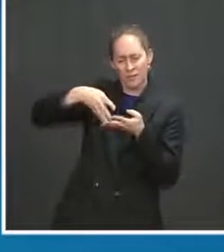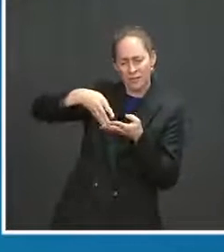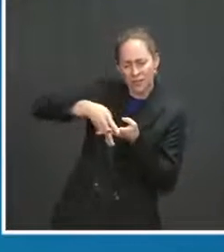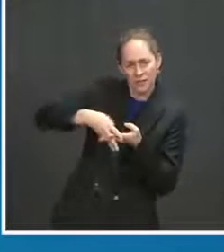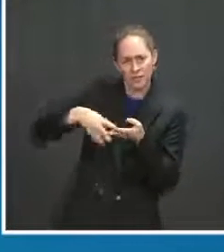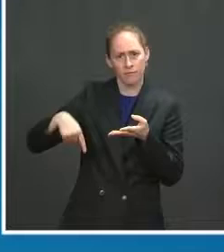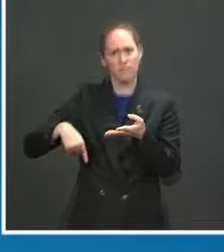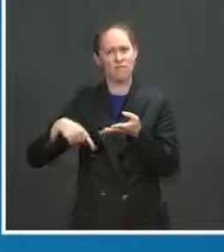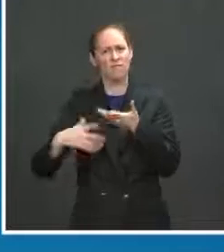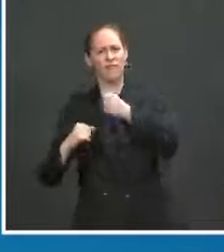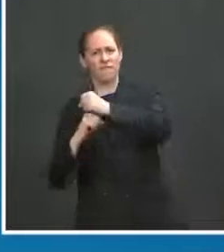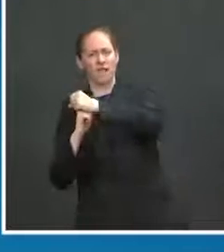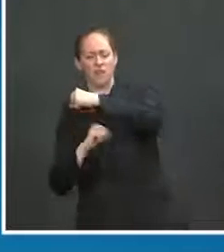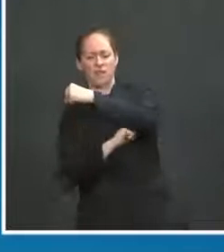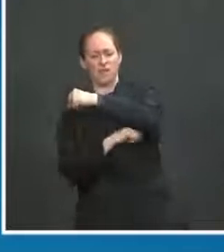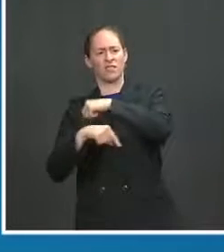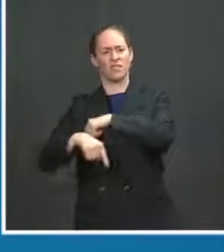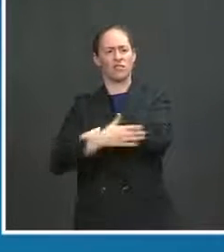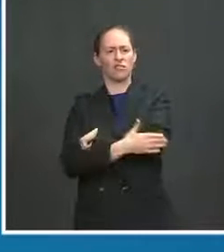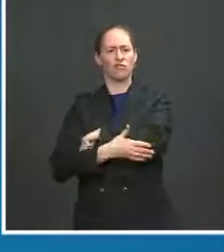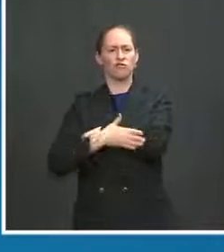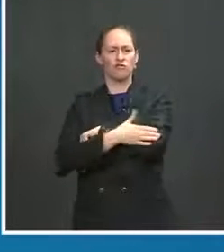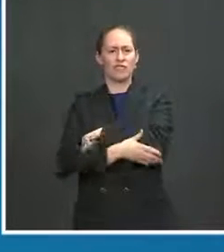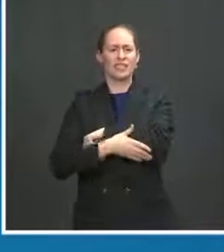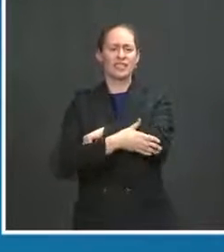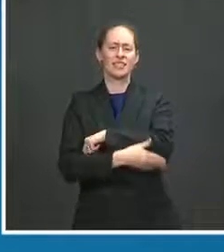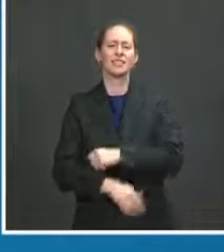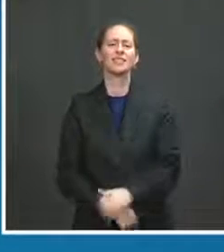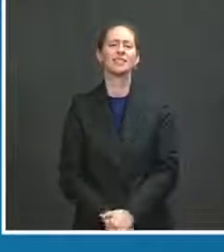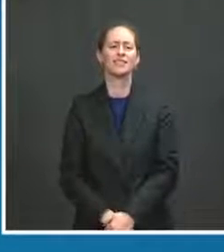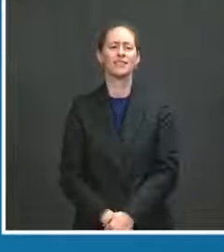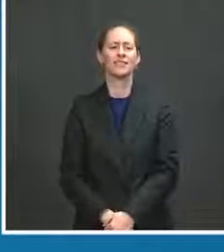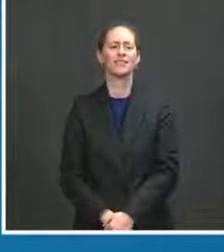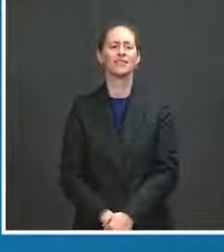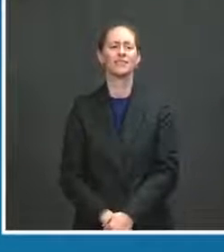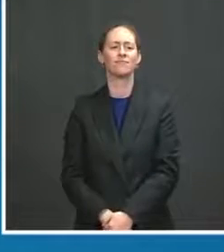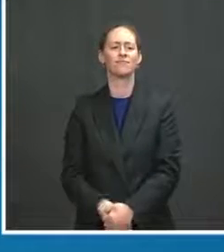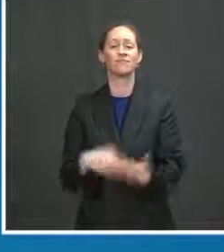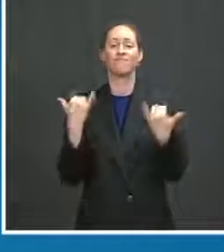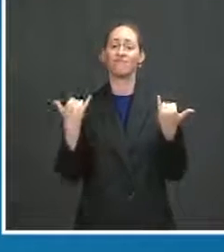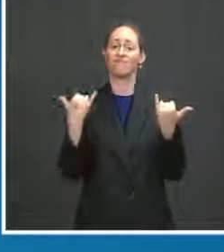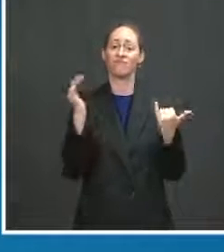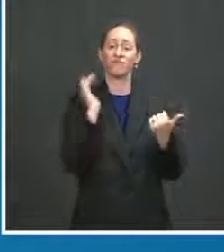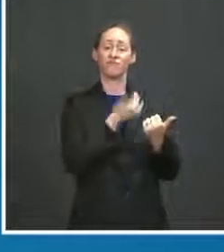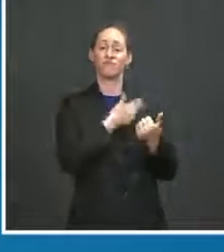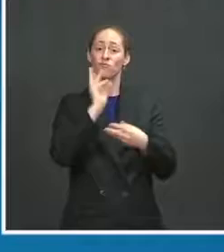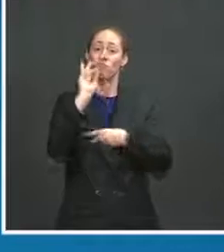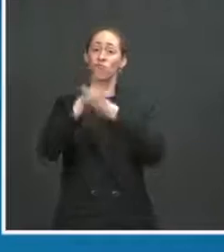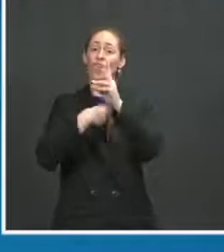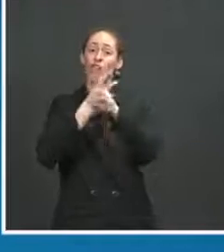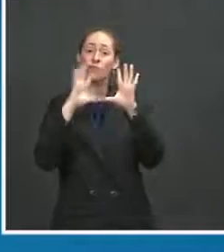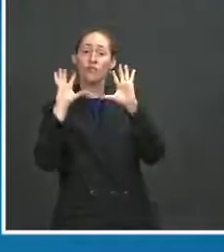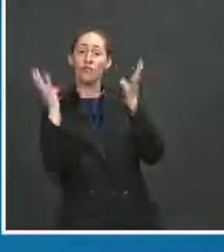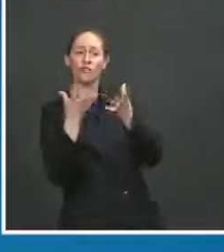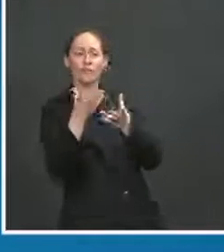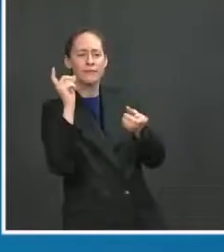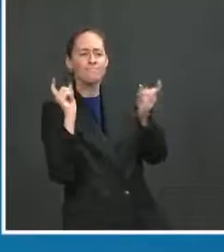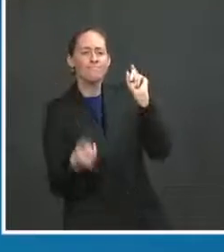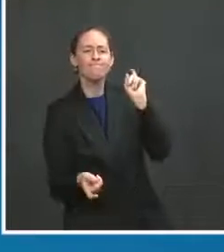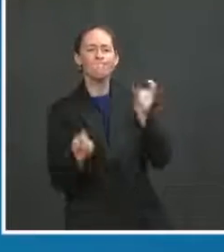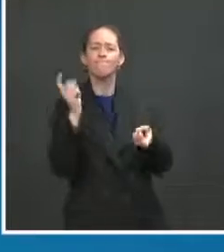And no matter what changes in our world, the charge in this